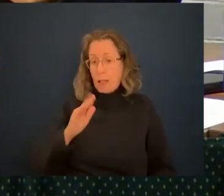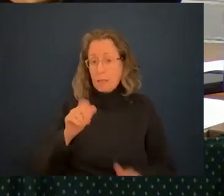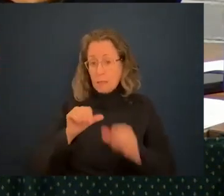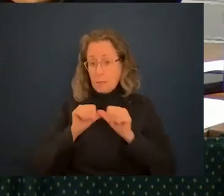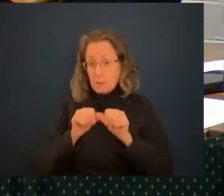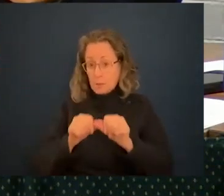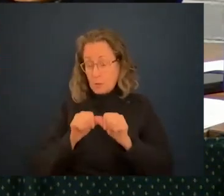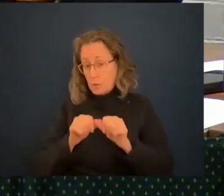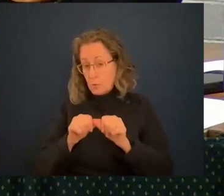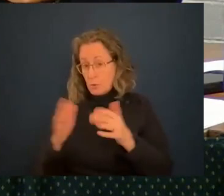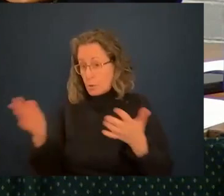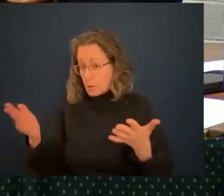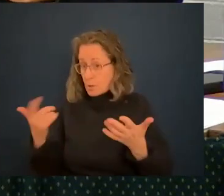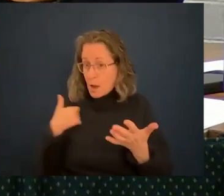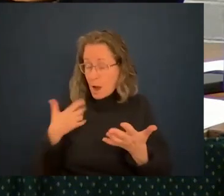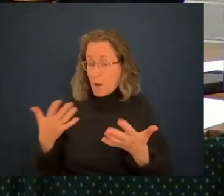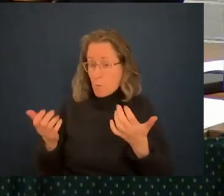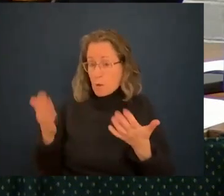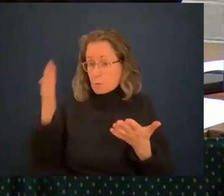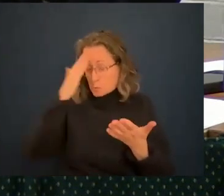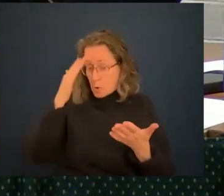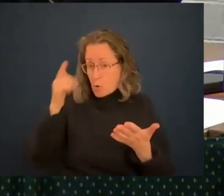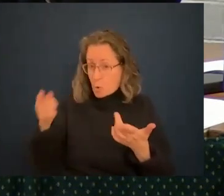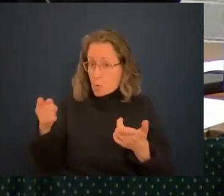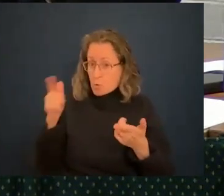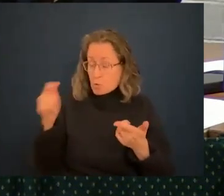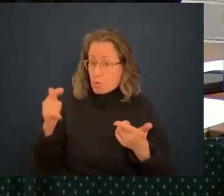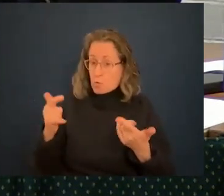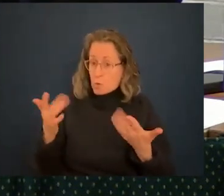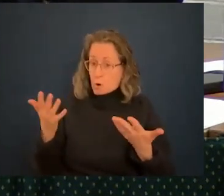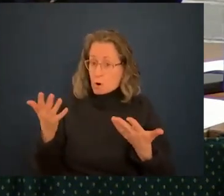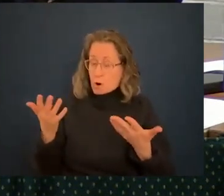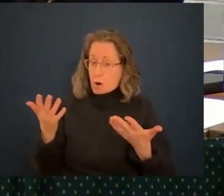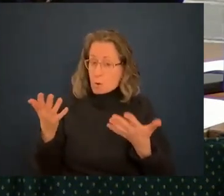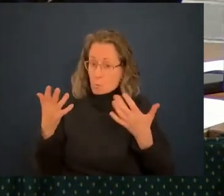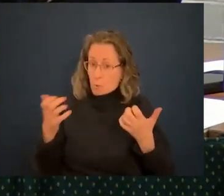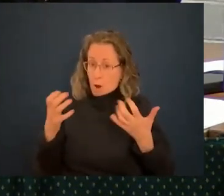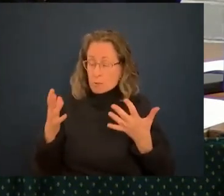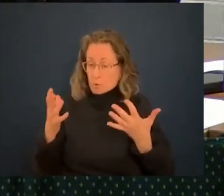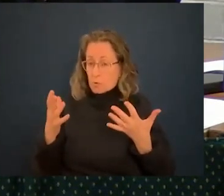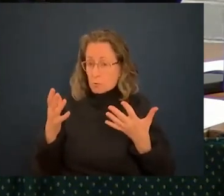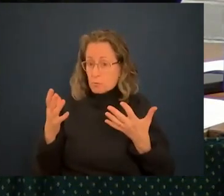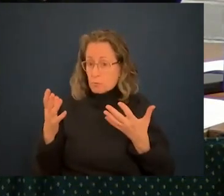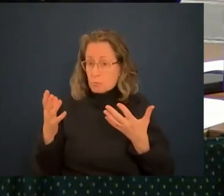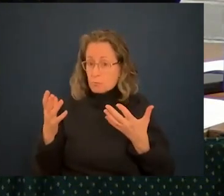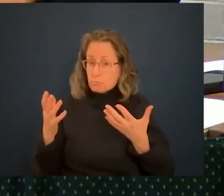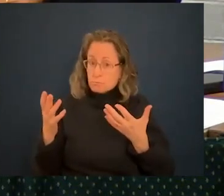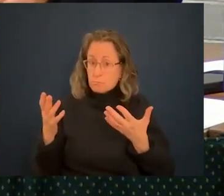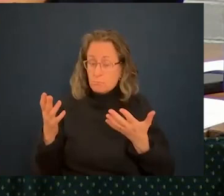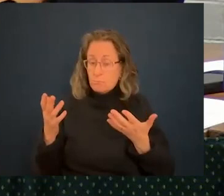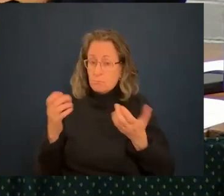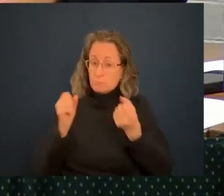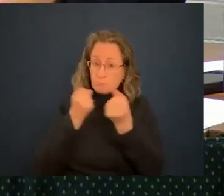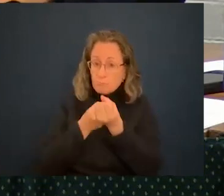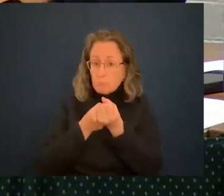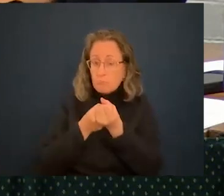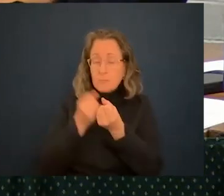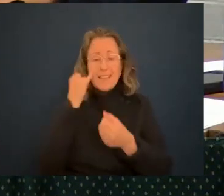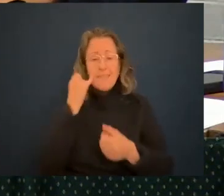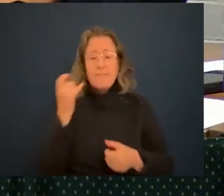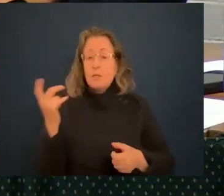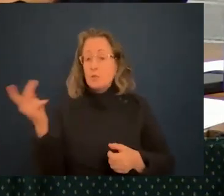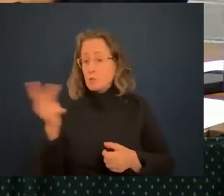interest in pursuing um you know if both of you are like you know what Daniel